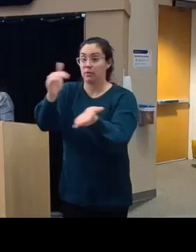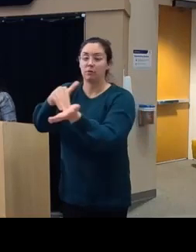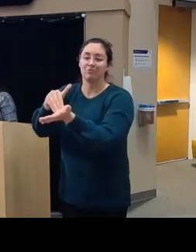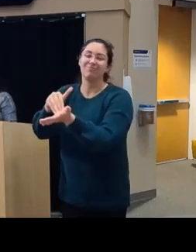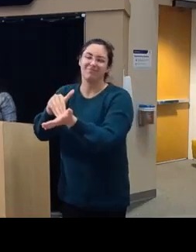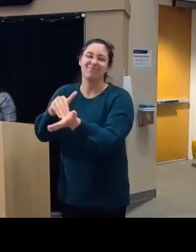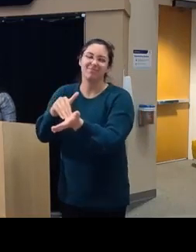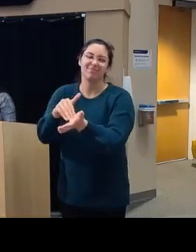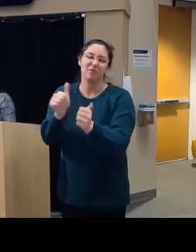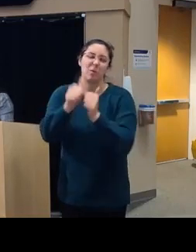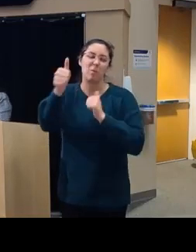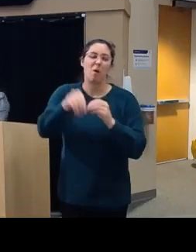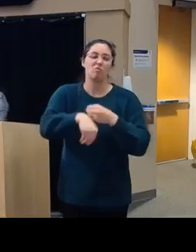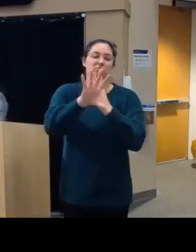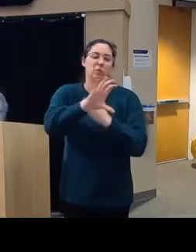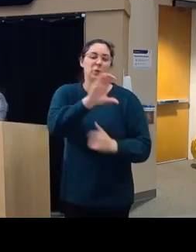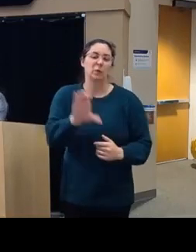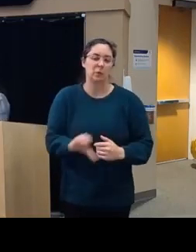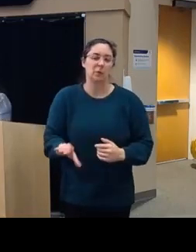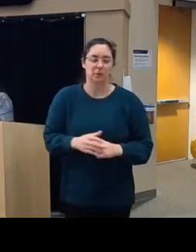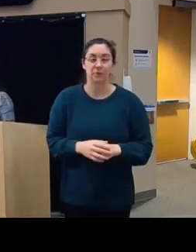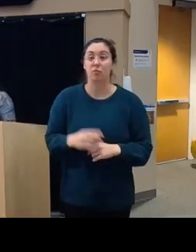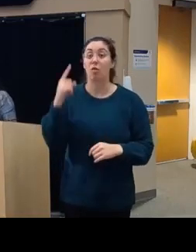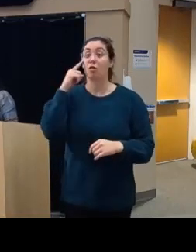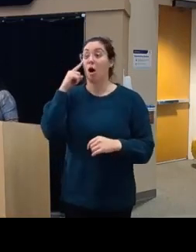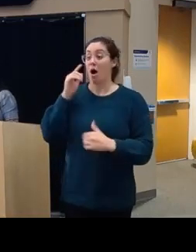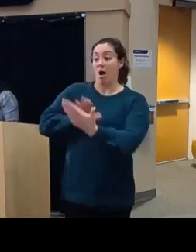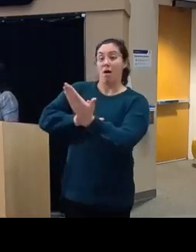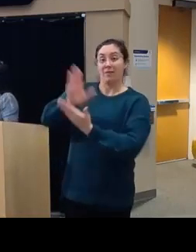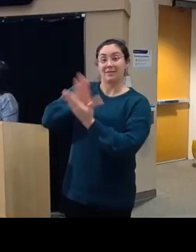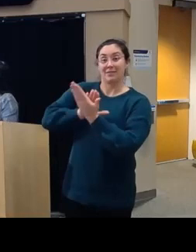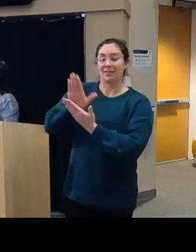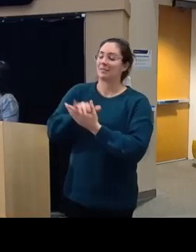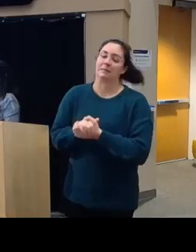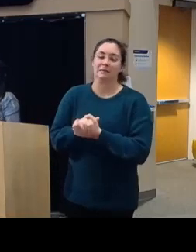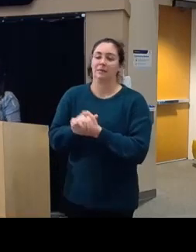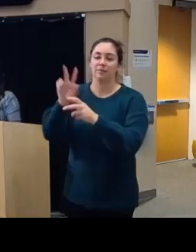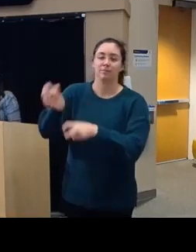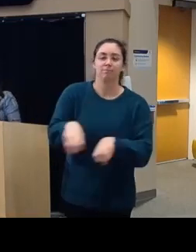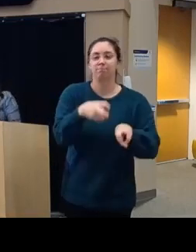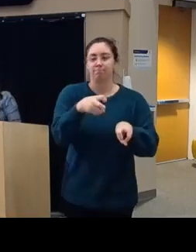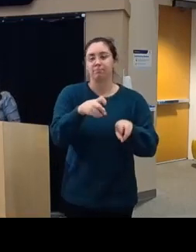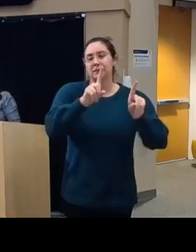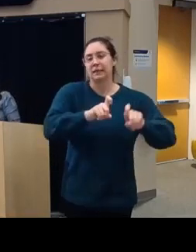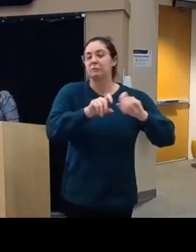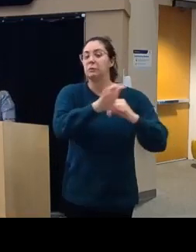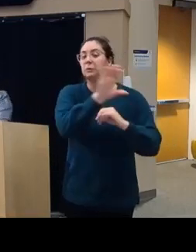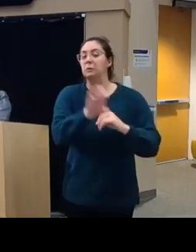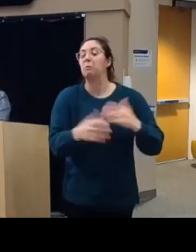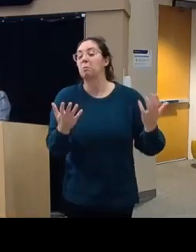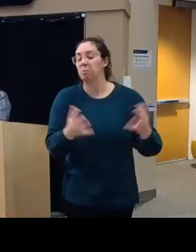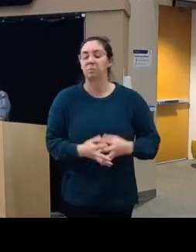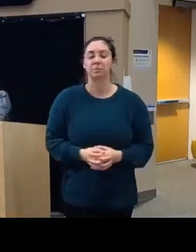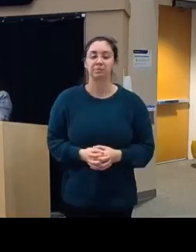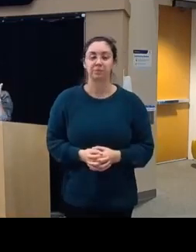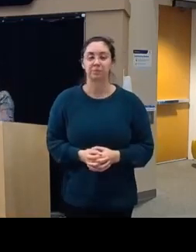delivering some of this remotely. So even though we thought it was going to be in person, it ended up, we tested it in different ways.